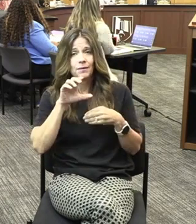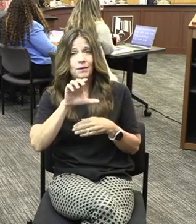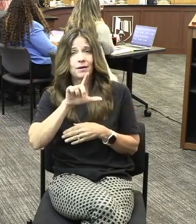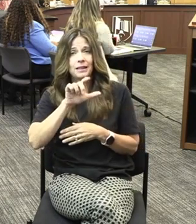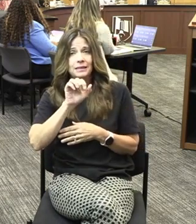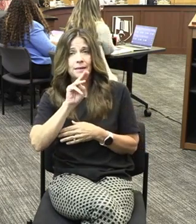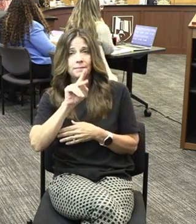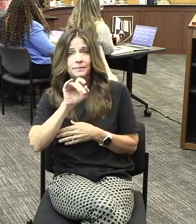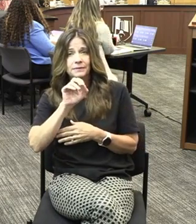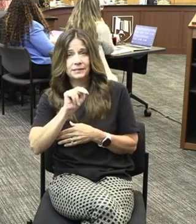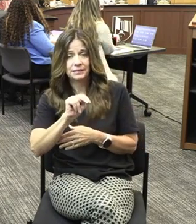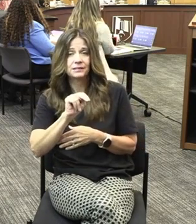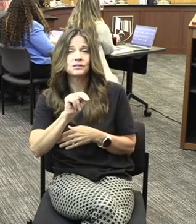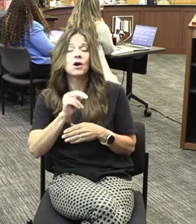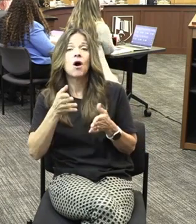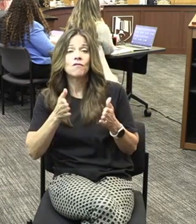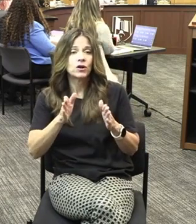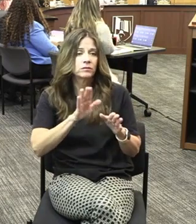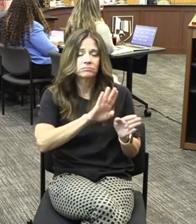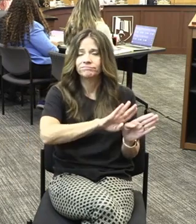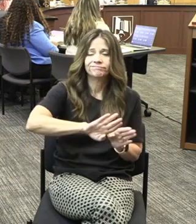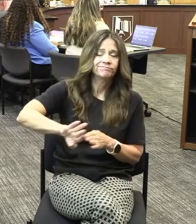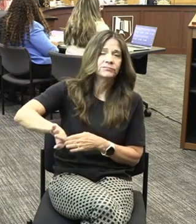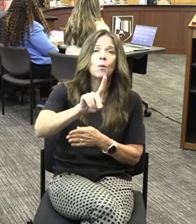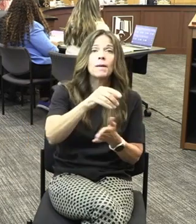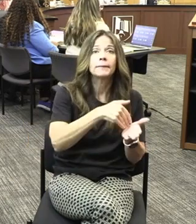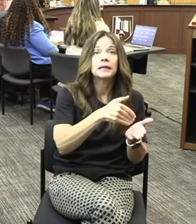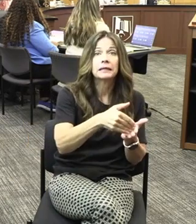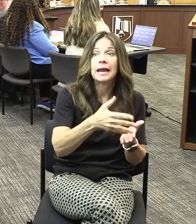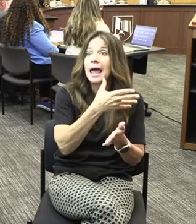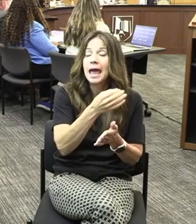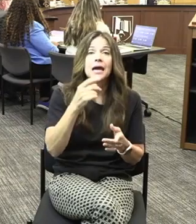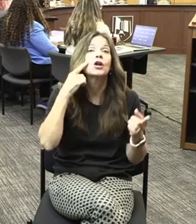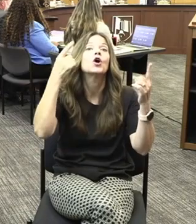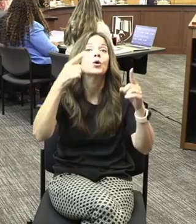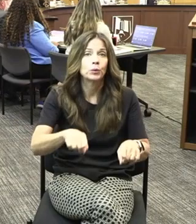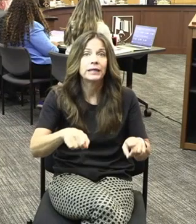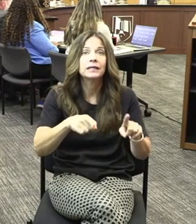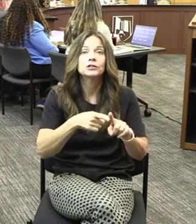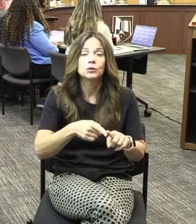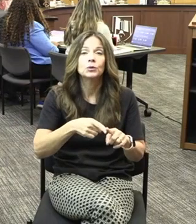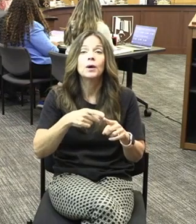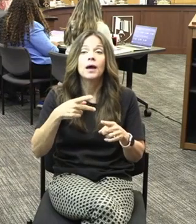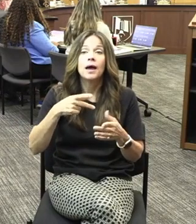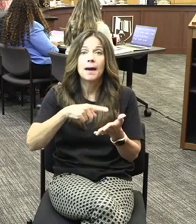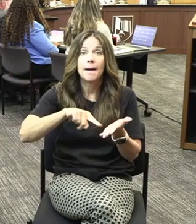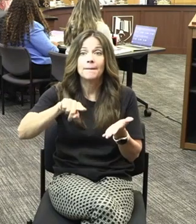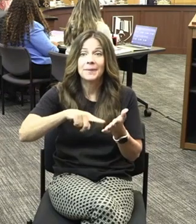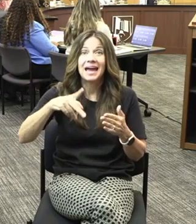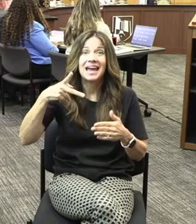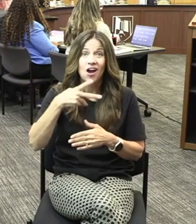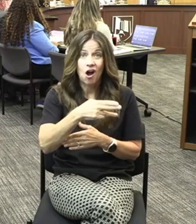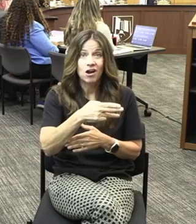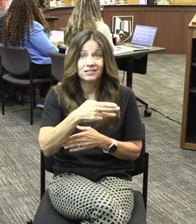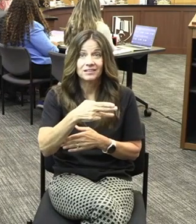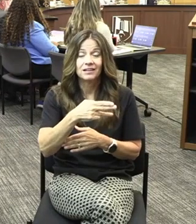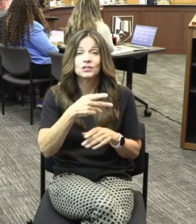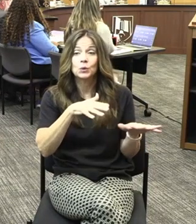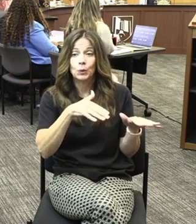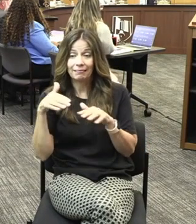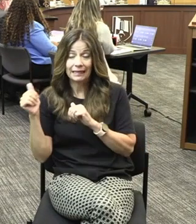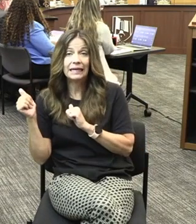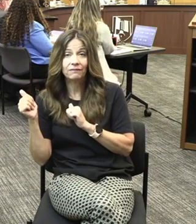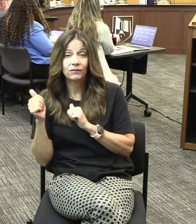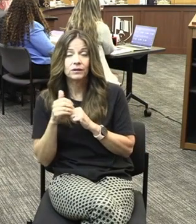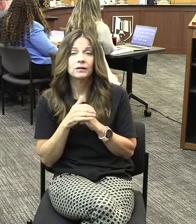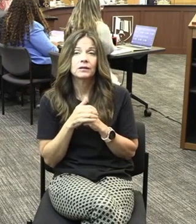did he turn down $1 million, but he also agreed to a pay cut to leave the position he was in. For many observers in higher